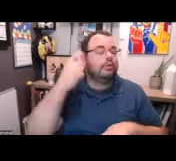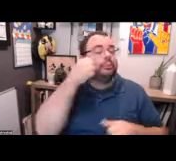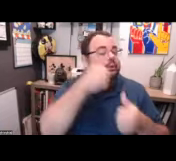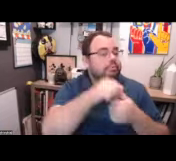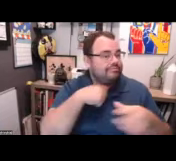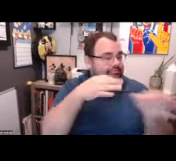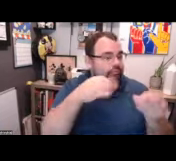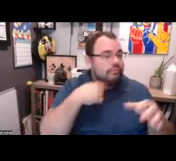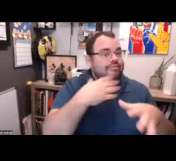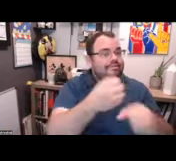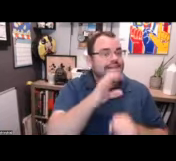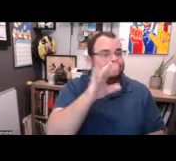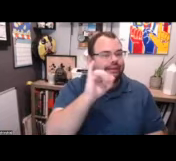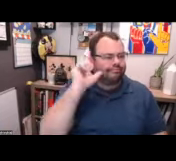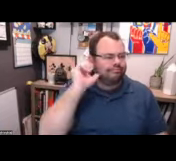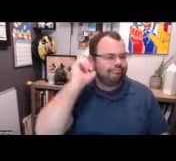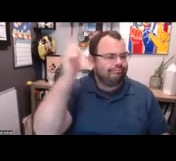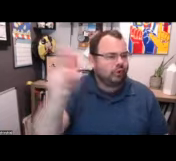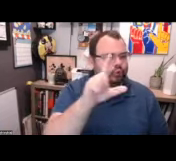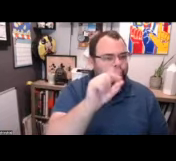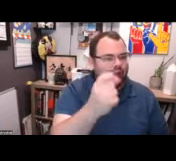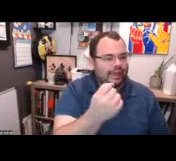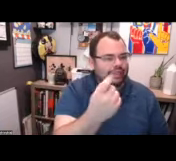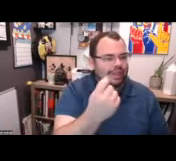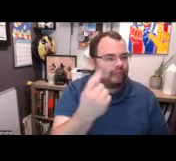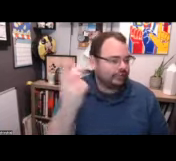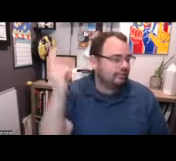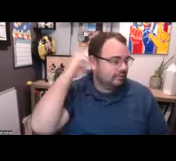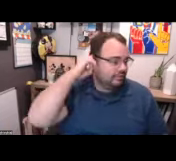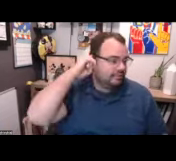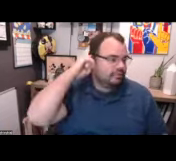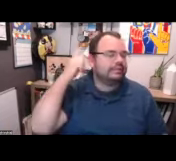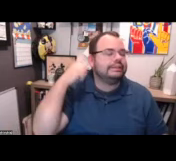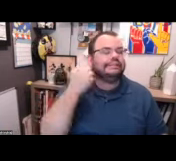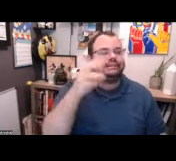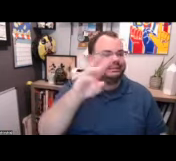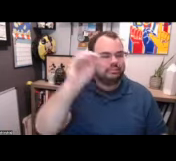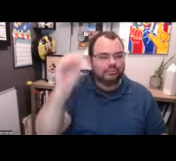was the 60% of my right ear. Remember, I got the CI later on,